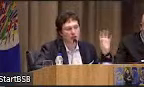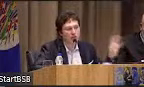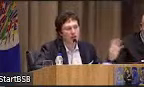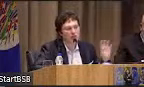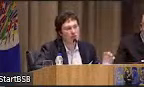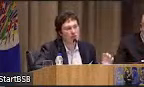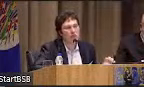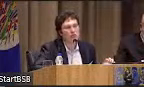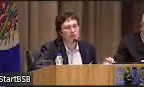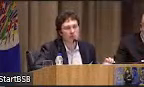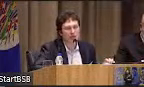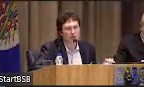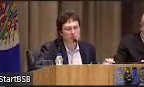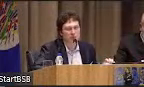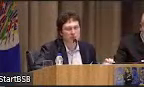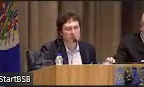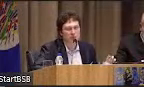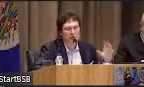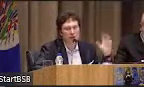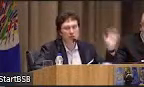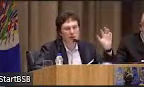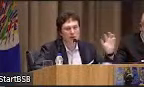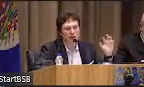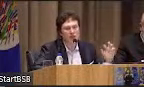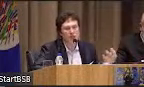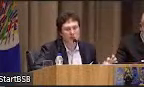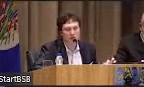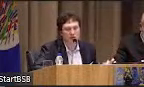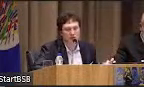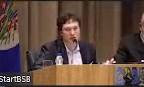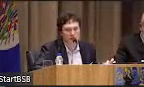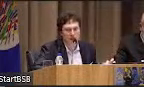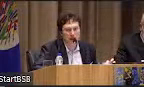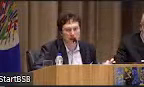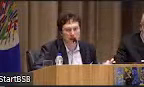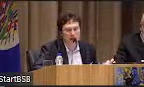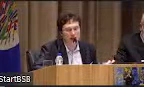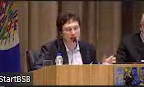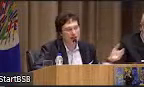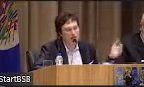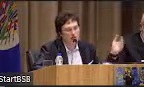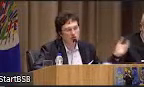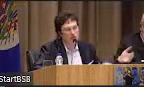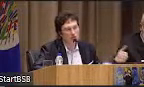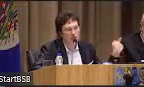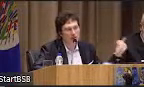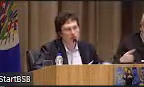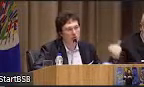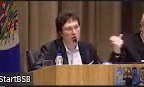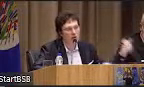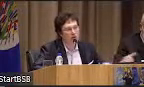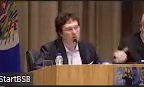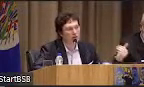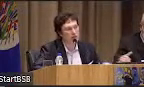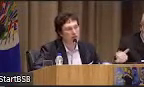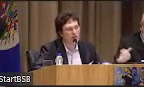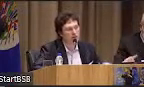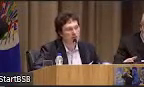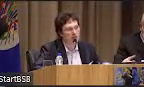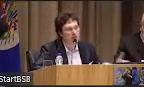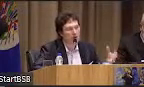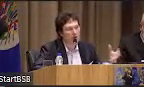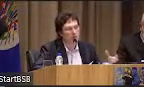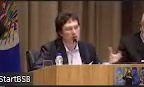to standardize them into a specific text. And we could do